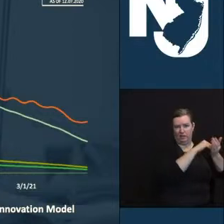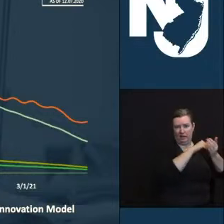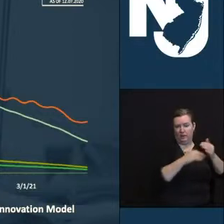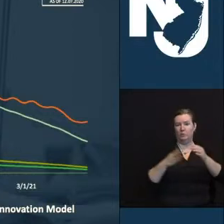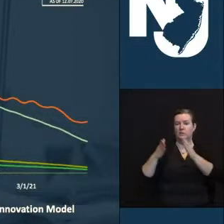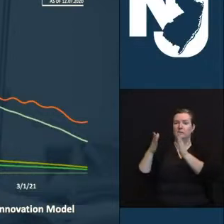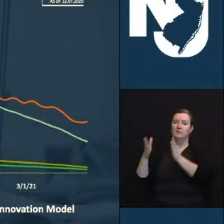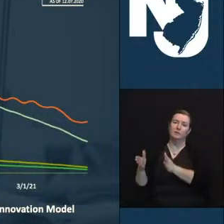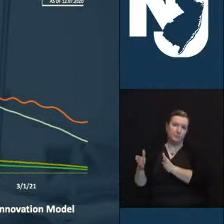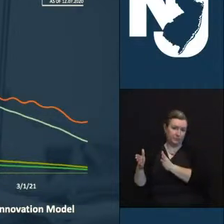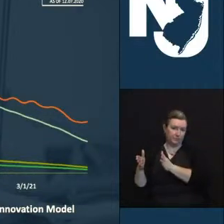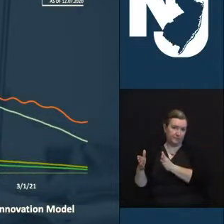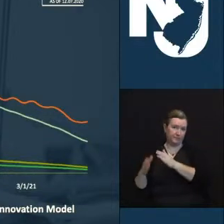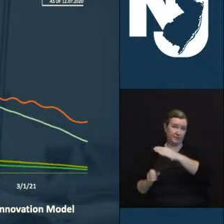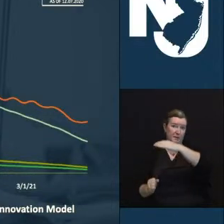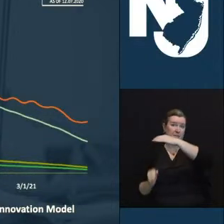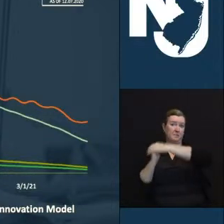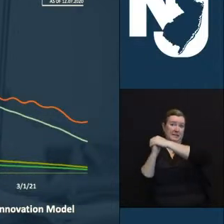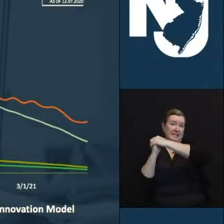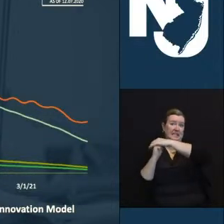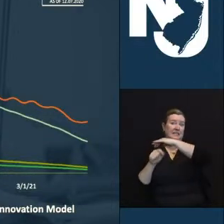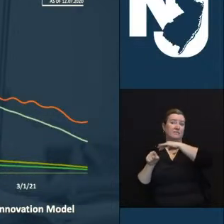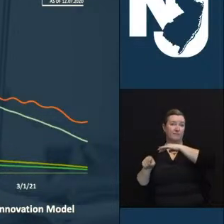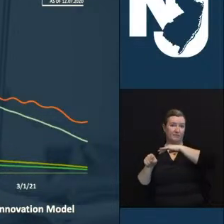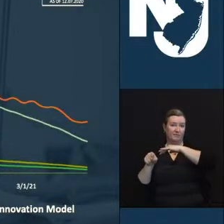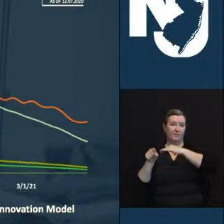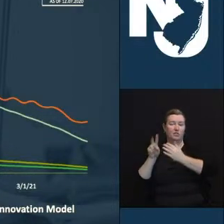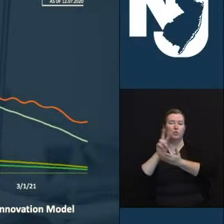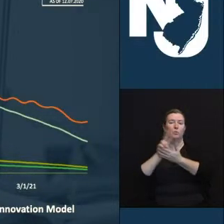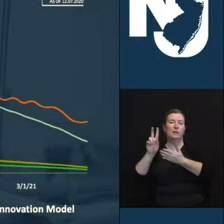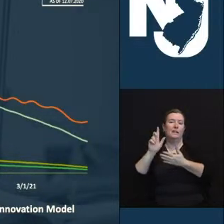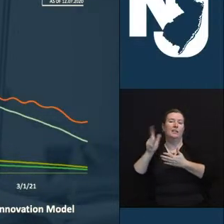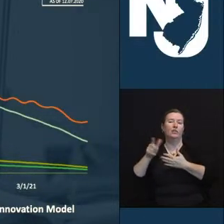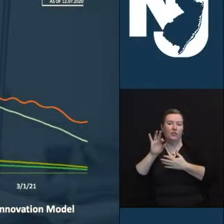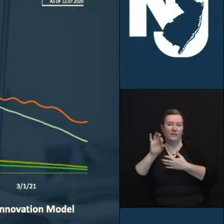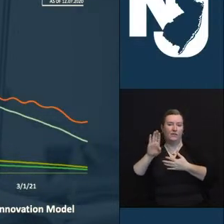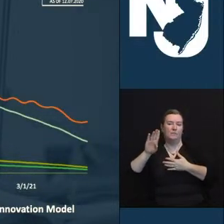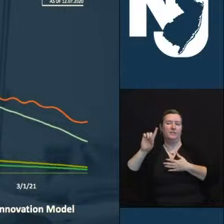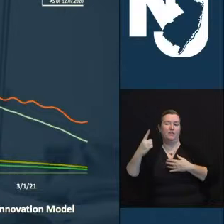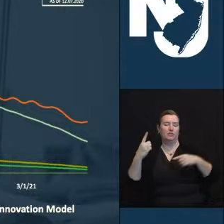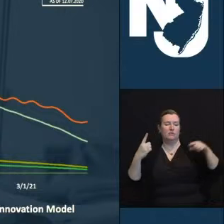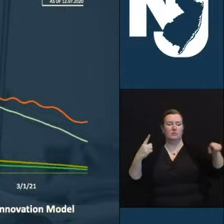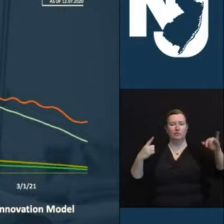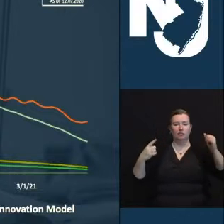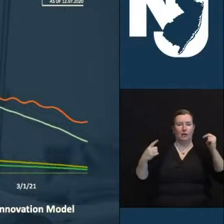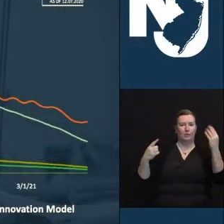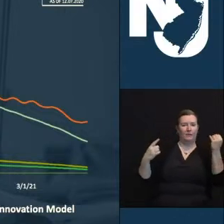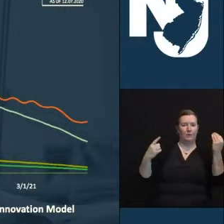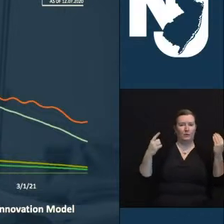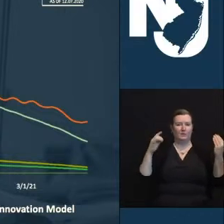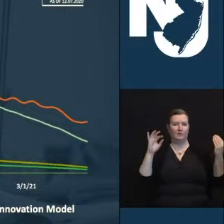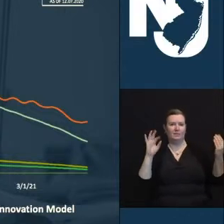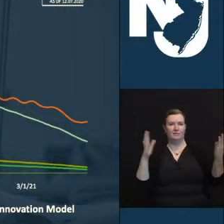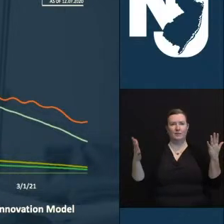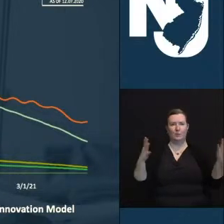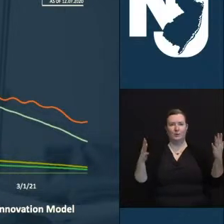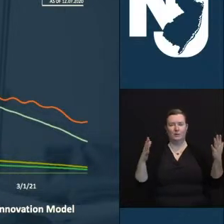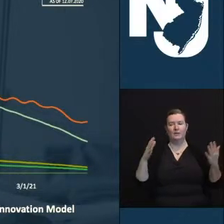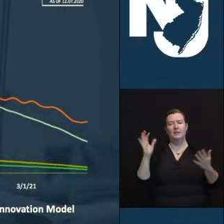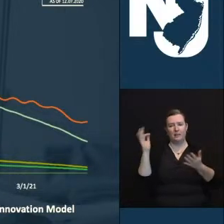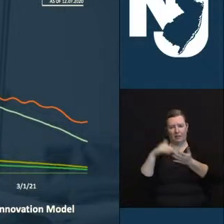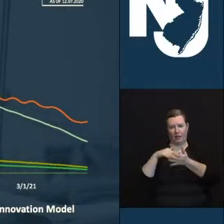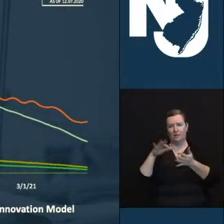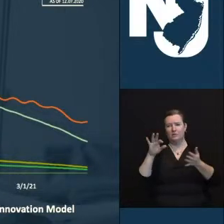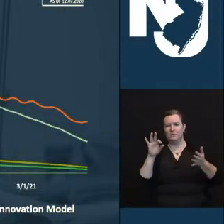Innovation peaking basically 2.5 weeks later on February 1st, 9,932. Again, a model is a